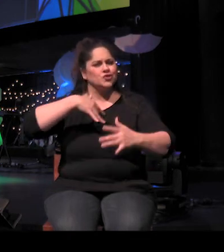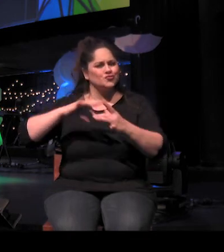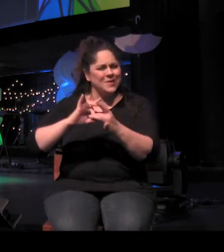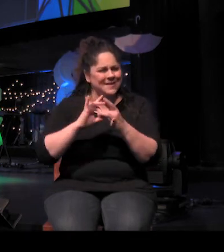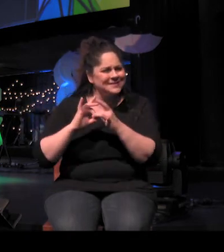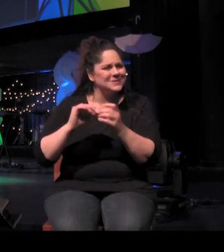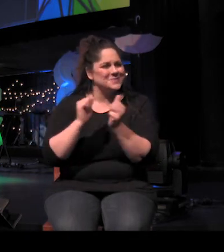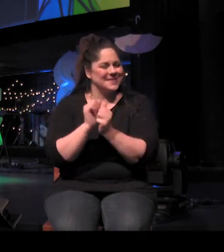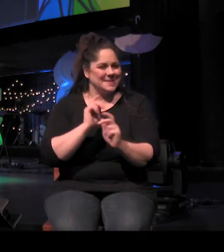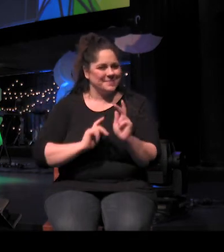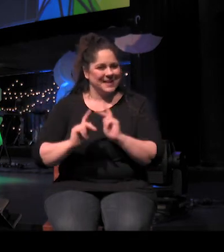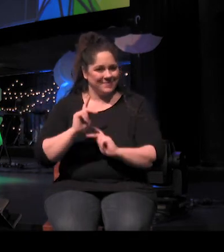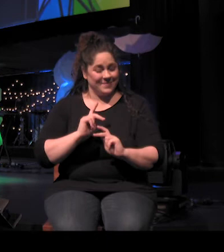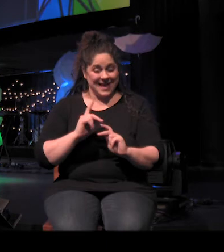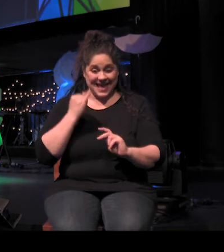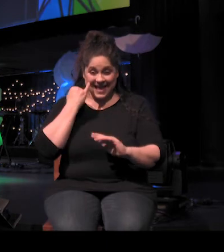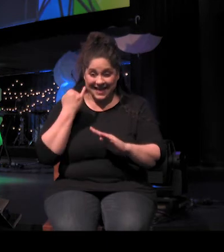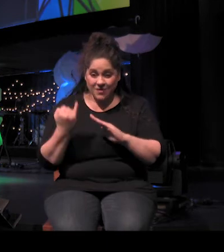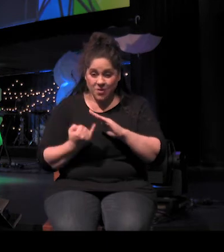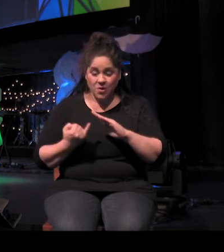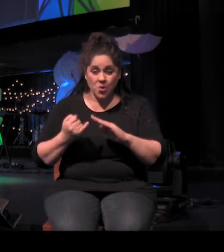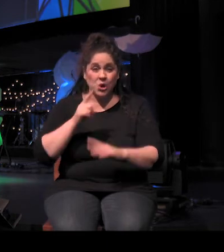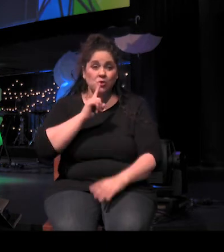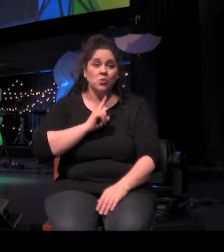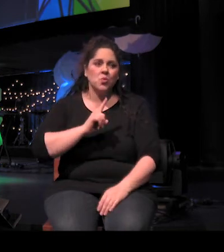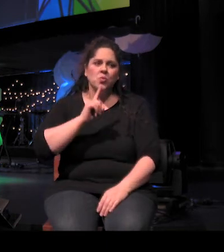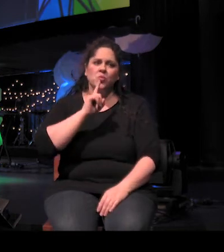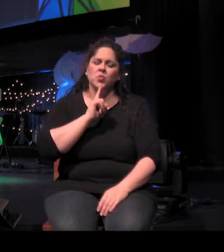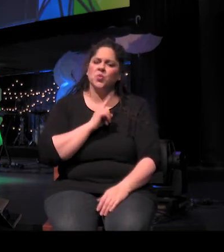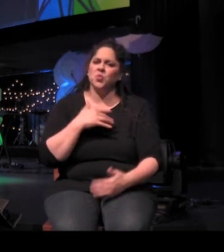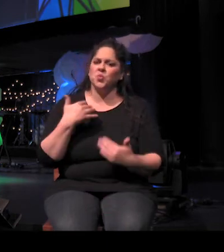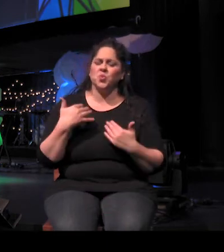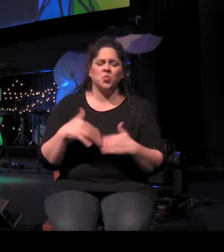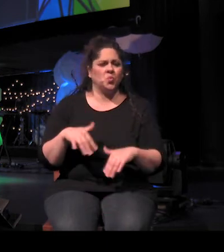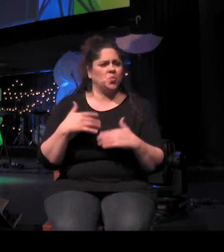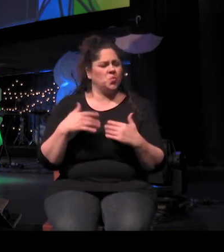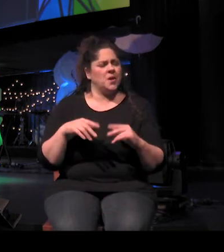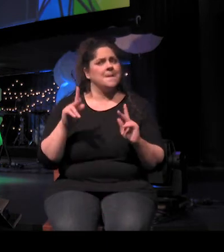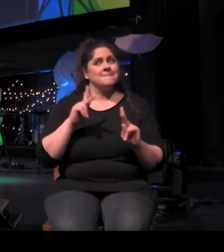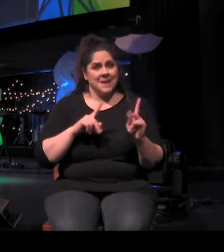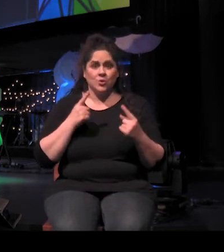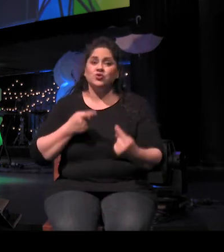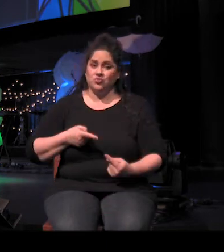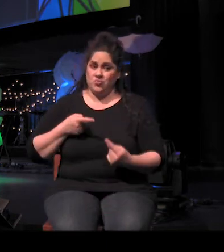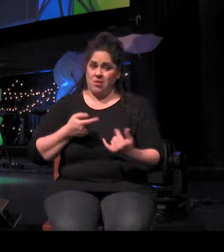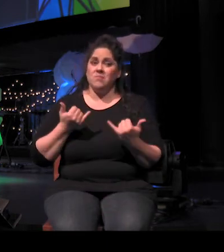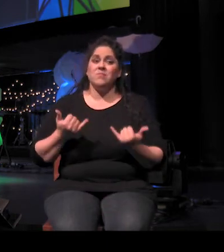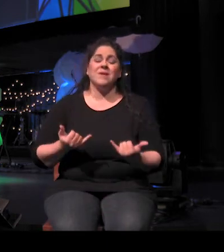And isolation and loneliness are very real struggles right now.